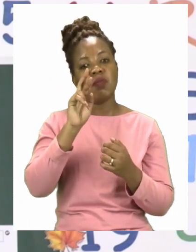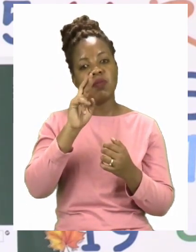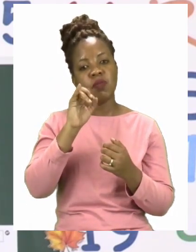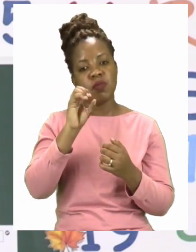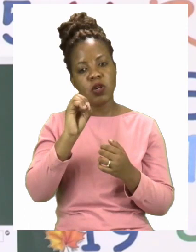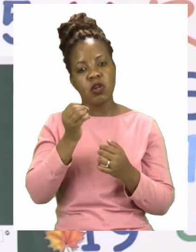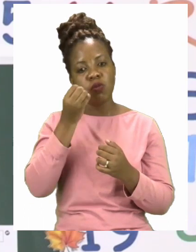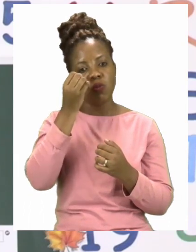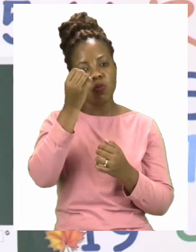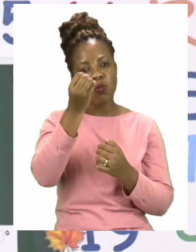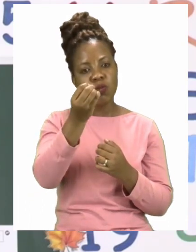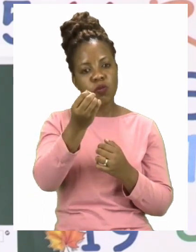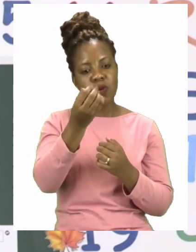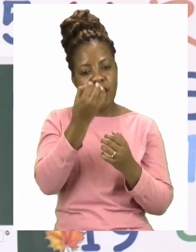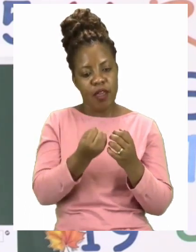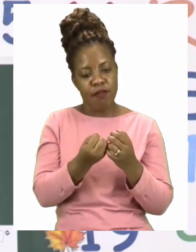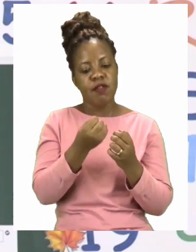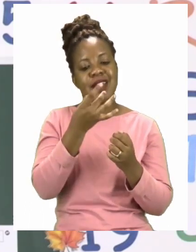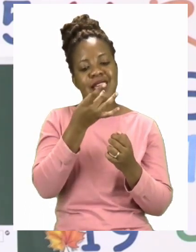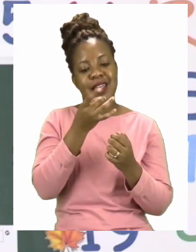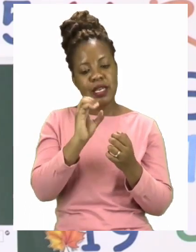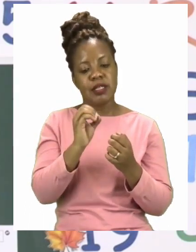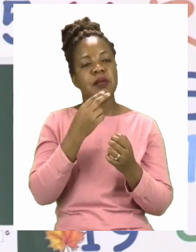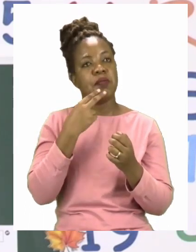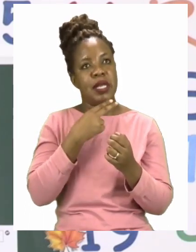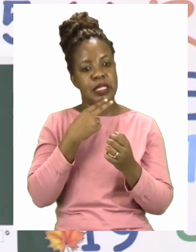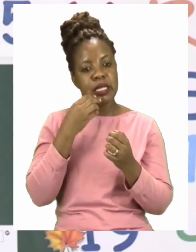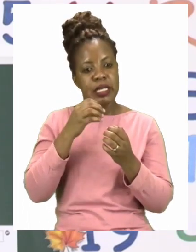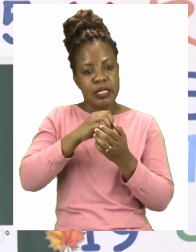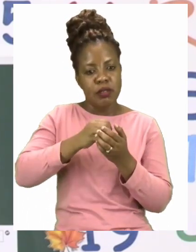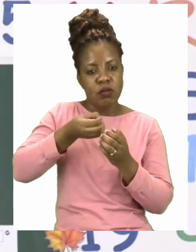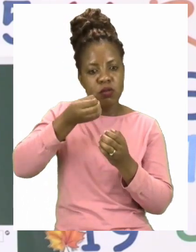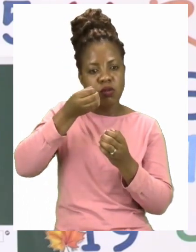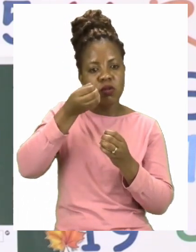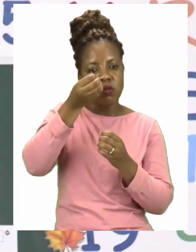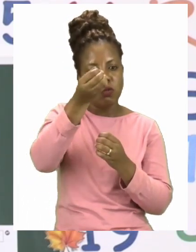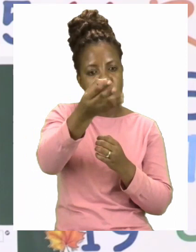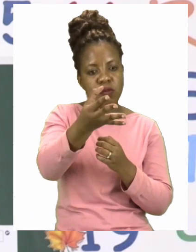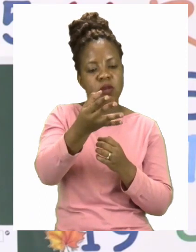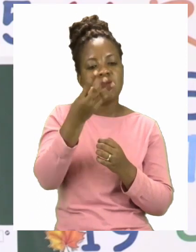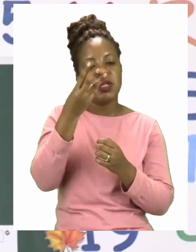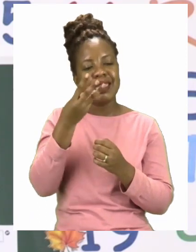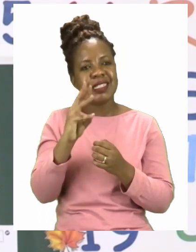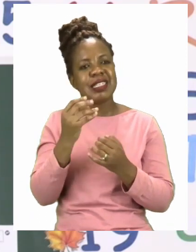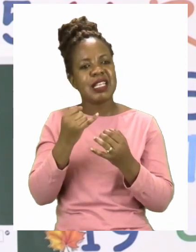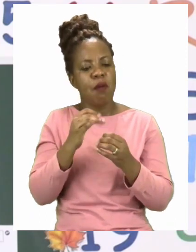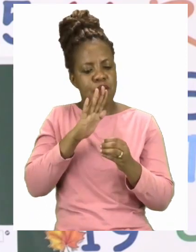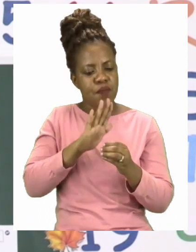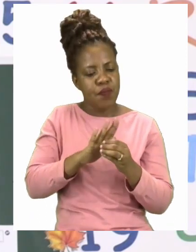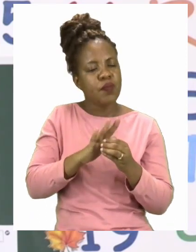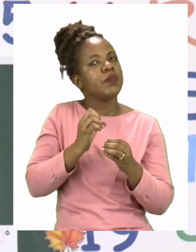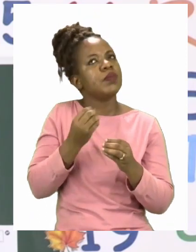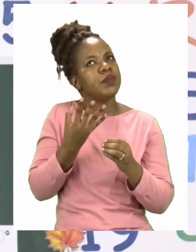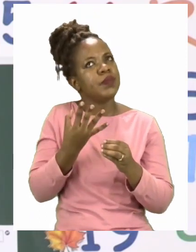of pencils, we are going to take away 6. The 6 that Mario gave to